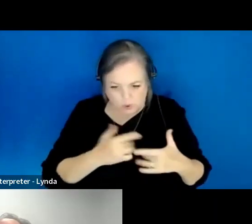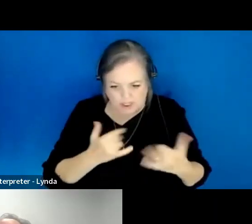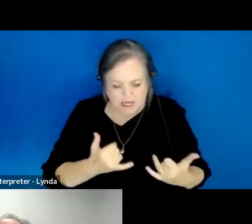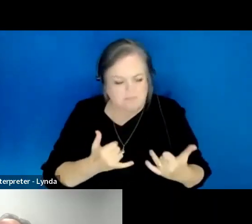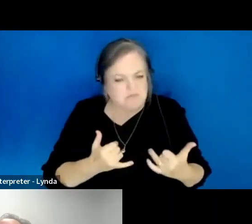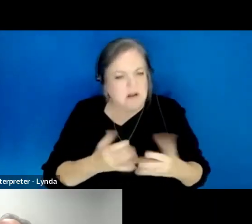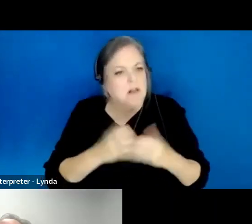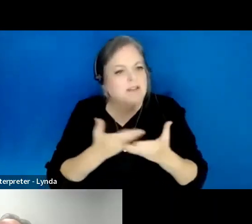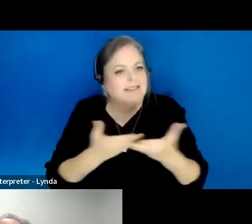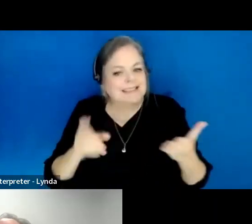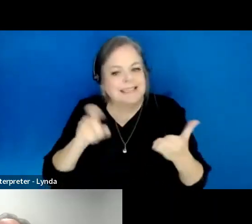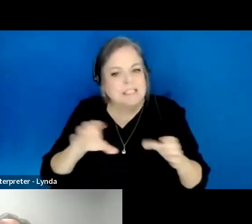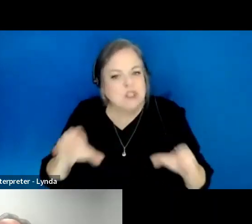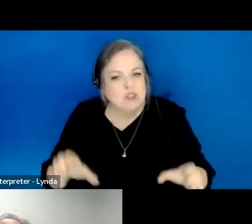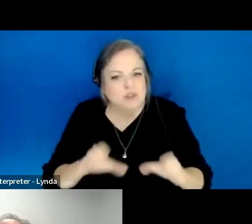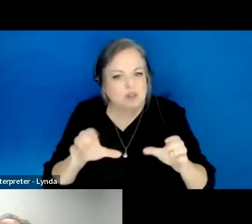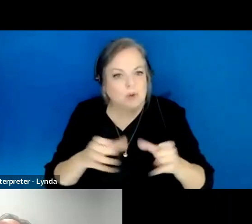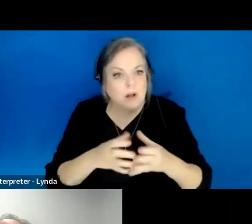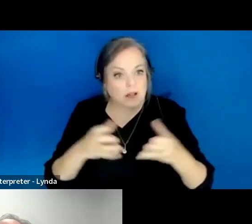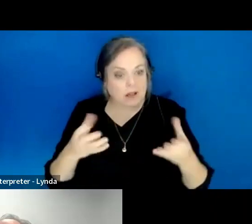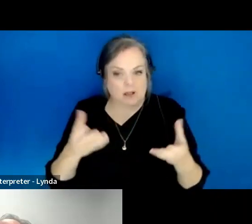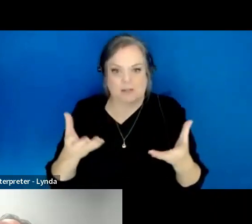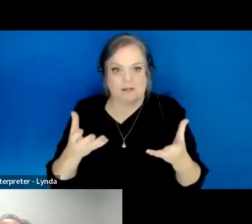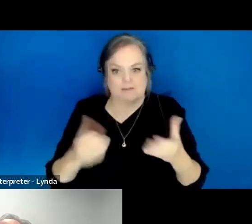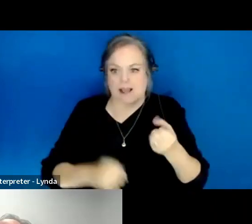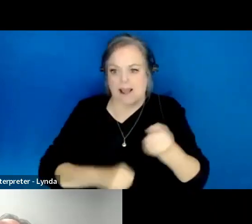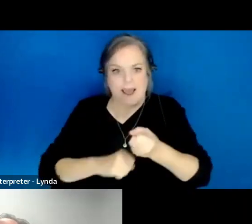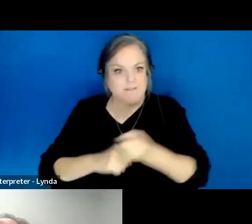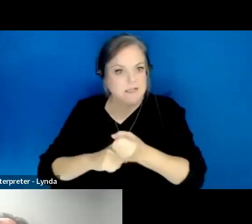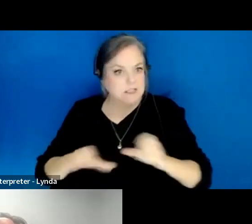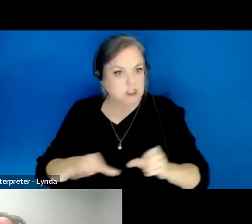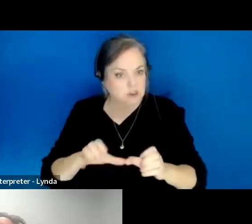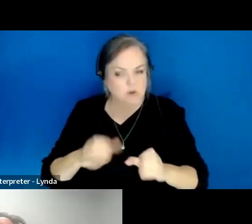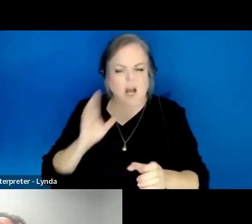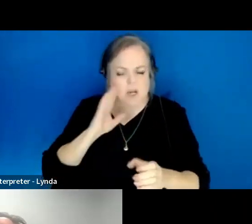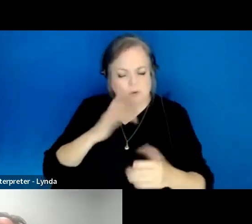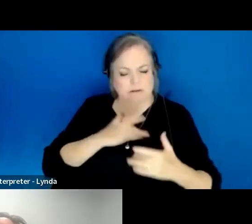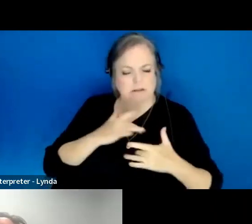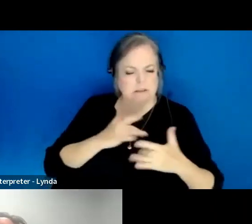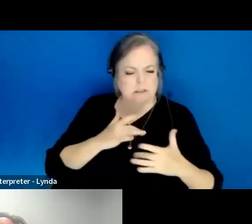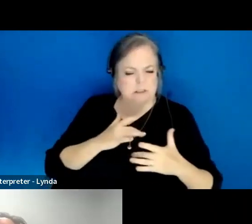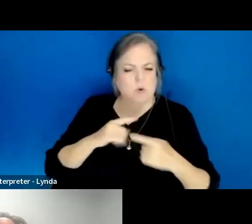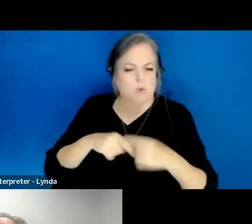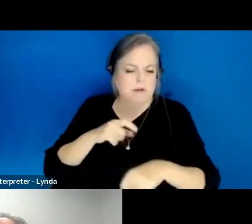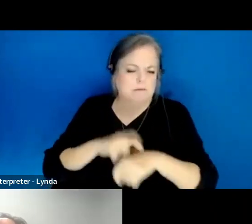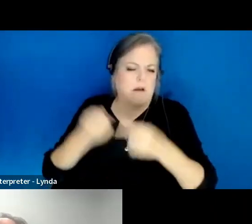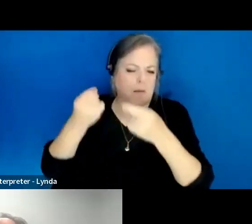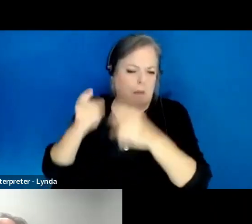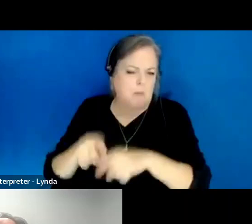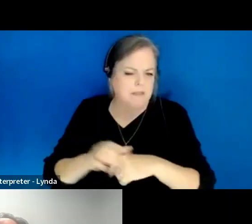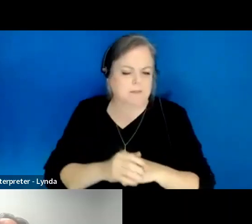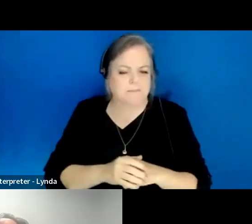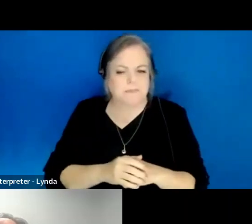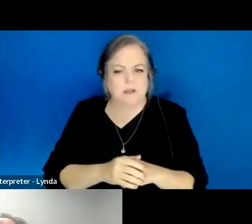need to get done, a lot of advocacy to do. I'll worry about it when the time comes. If